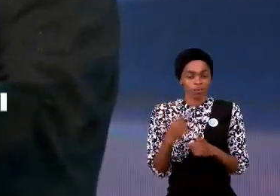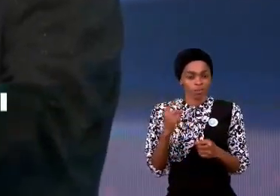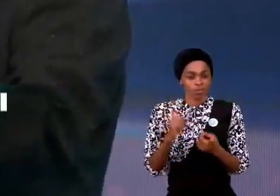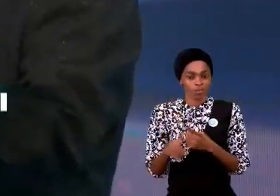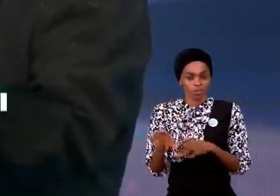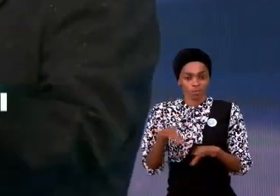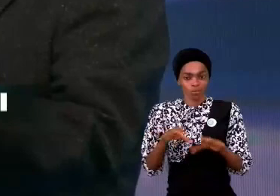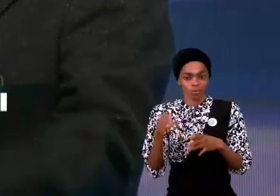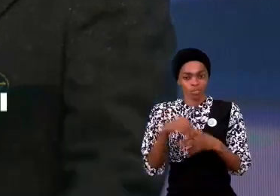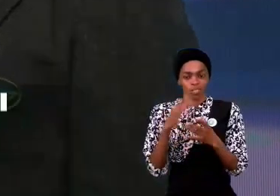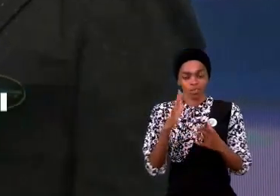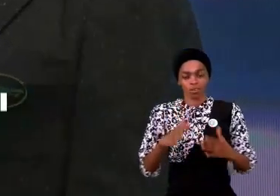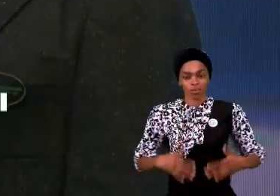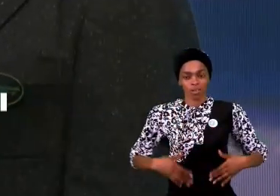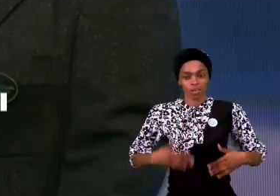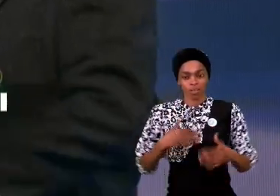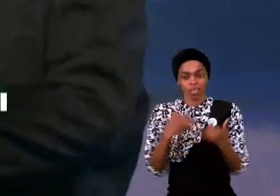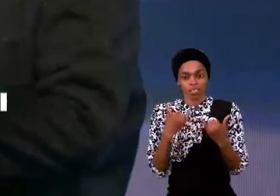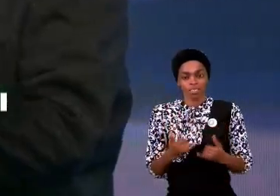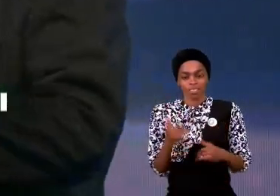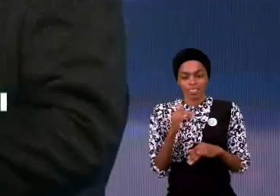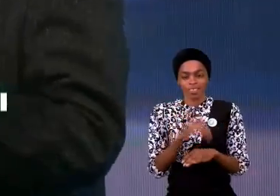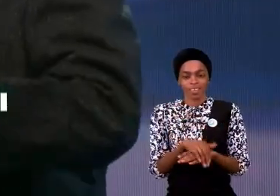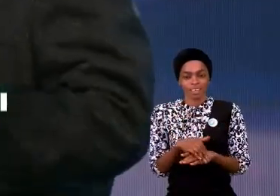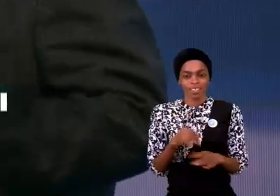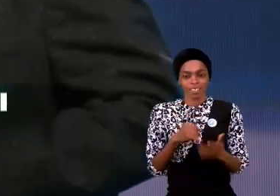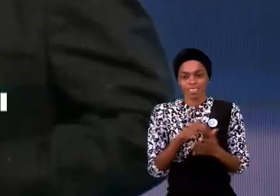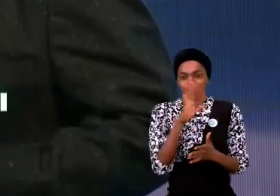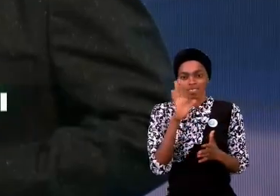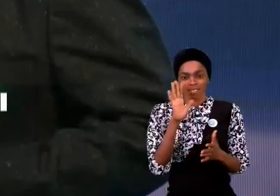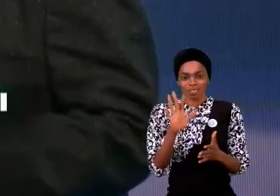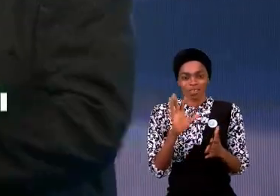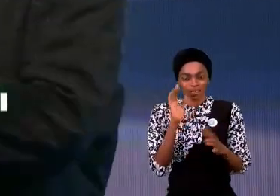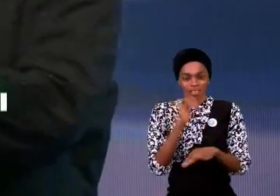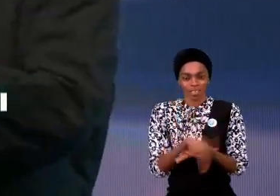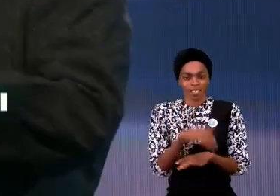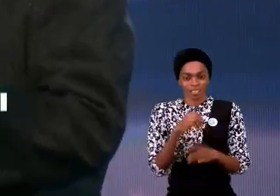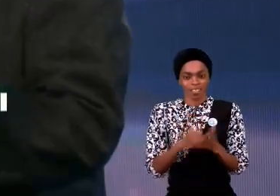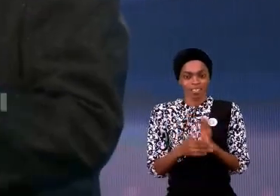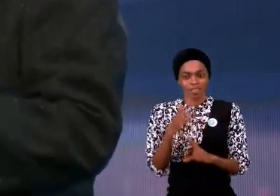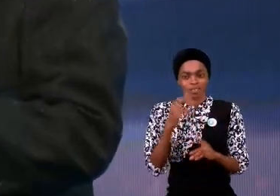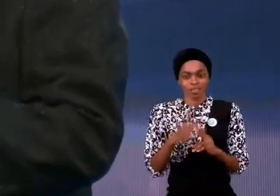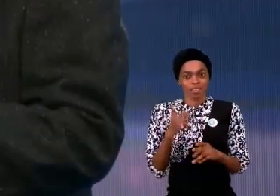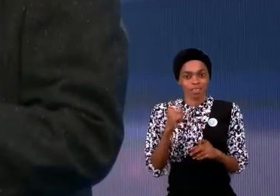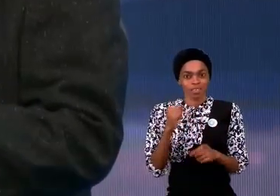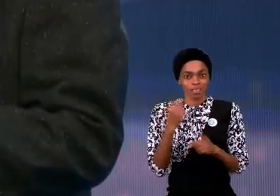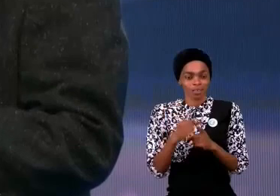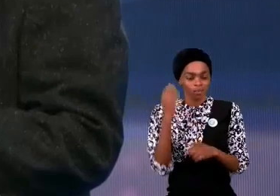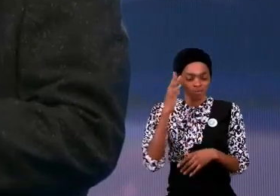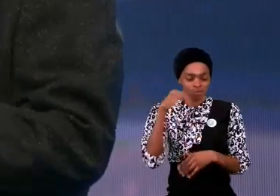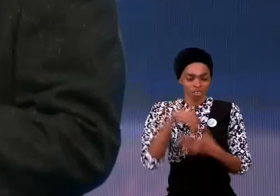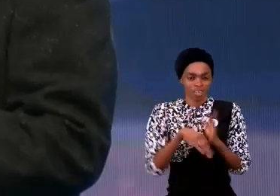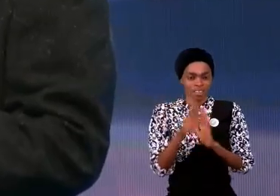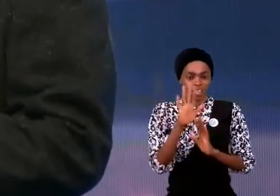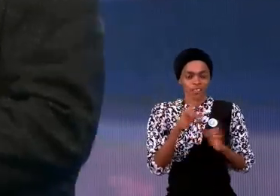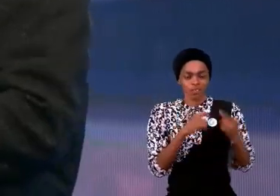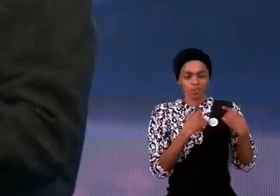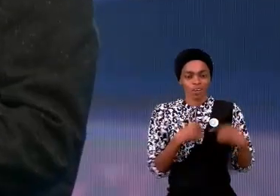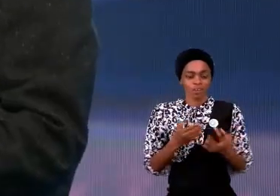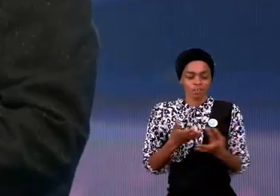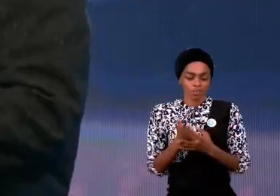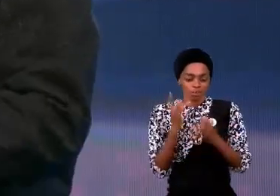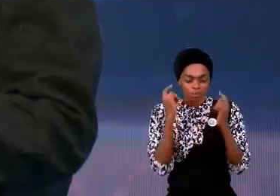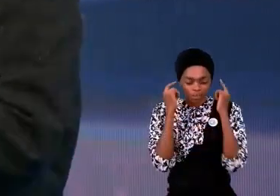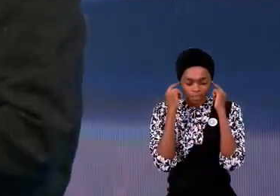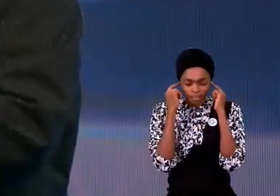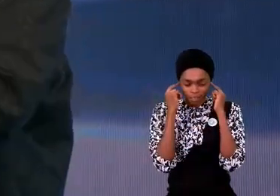your heart through your ears, and then from your heart there, every part of your life, your spirit, your